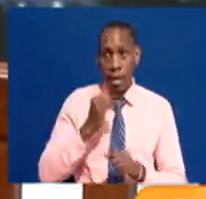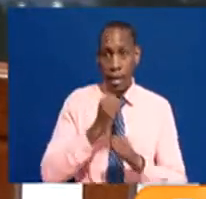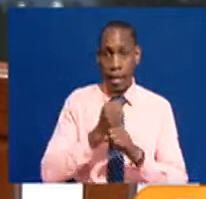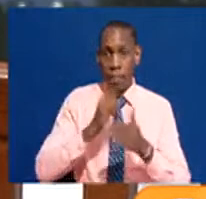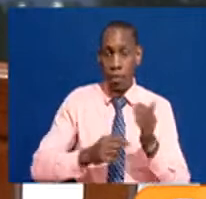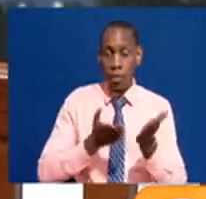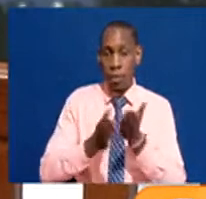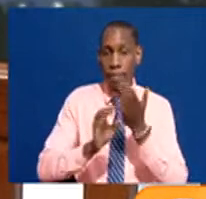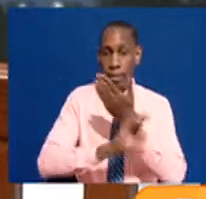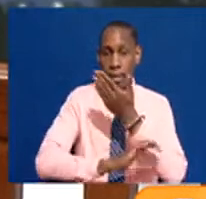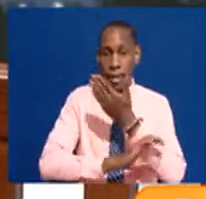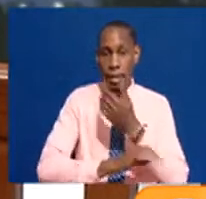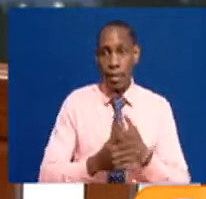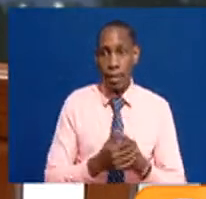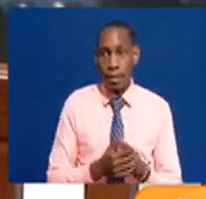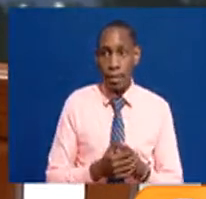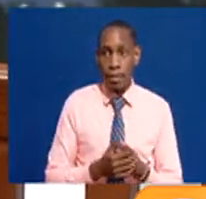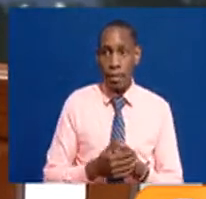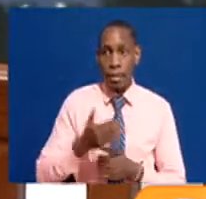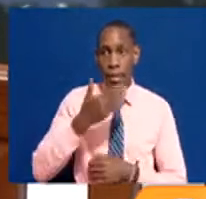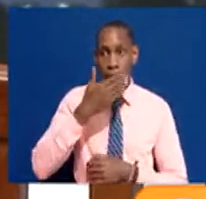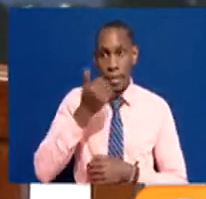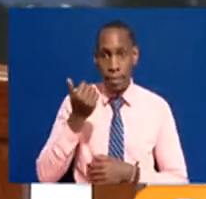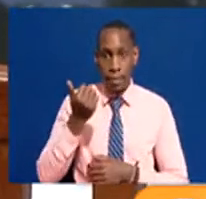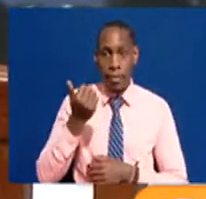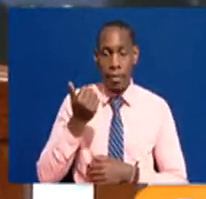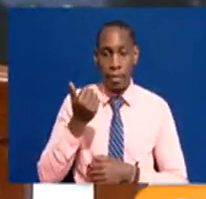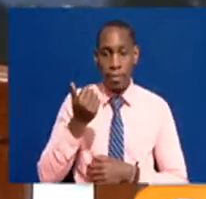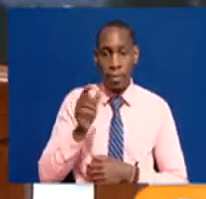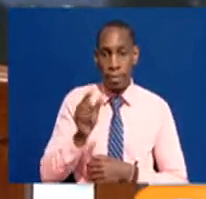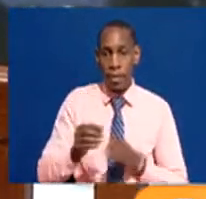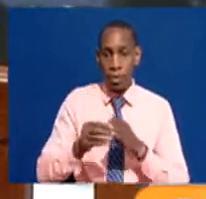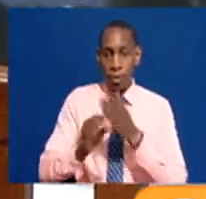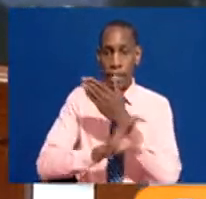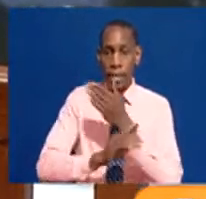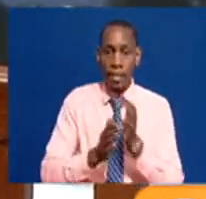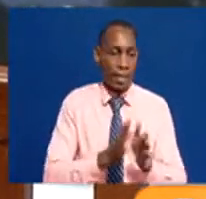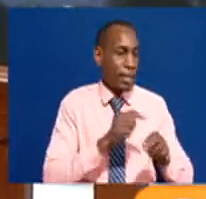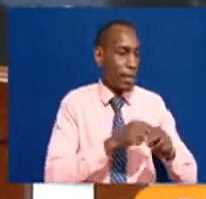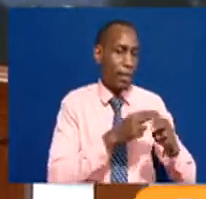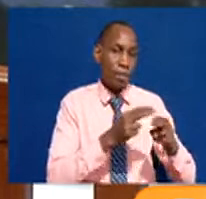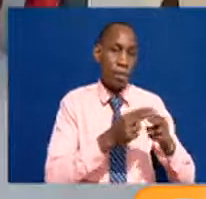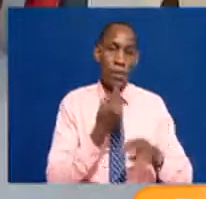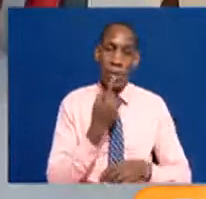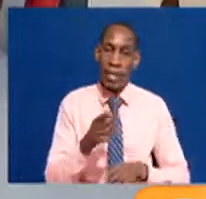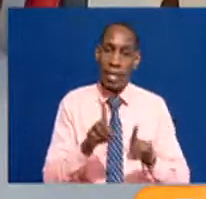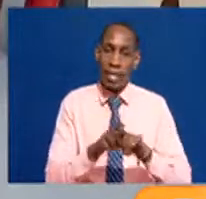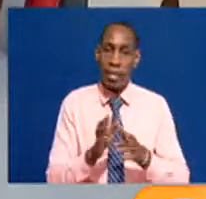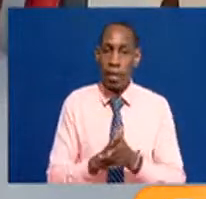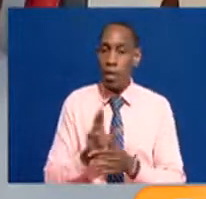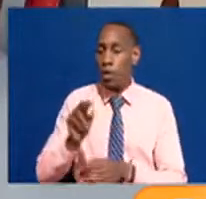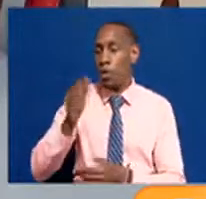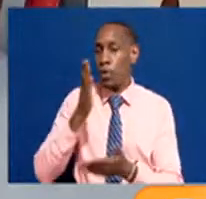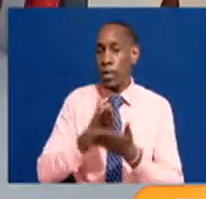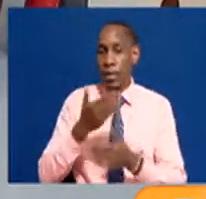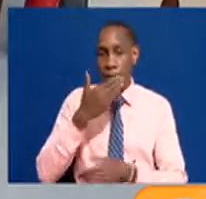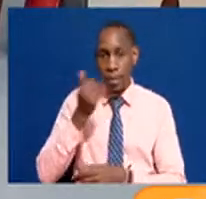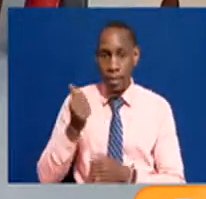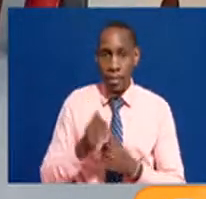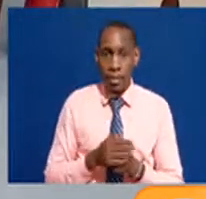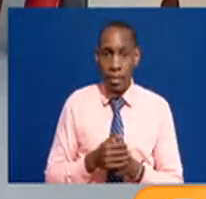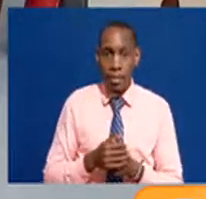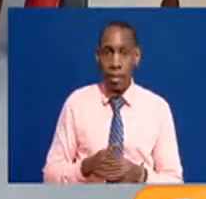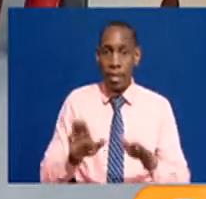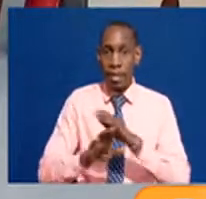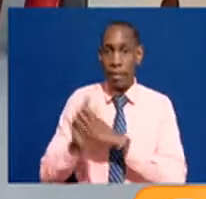this country? He's the best deputy president. It's too soon to say. No. It is true. He's the best deputy